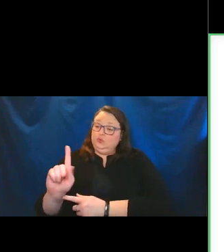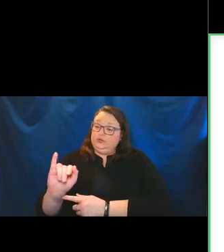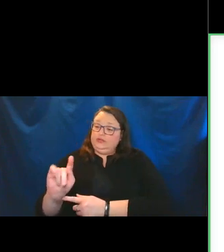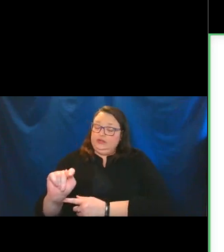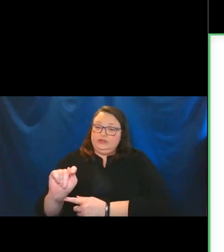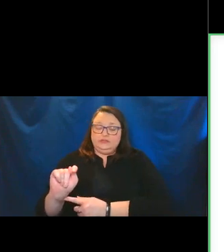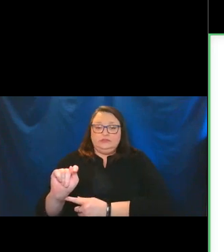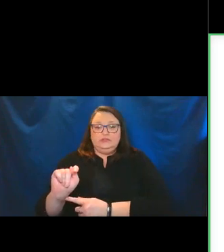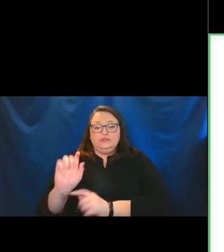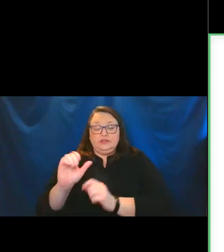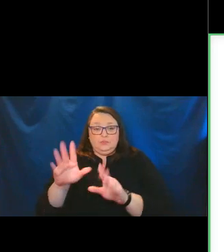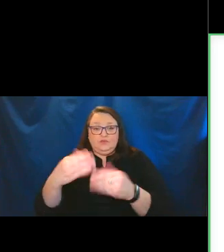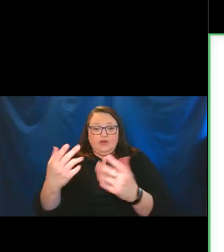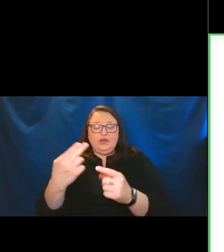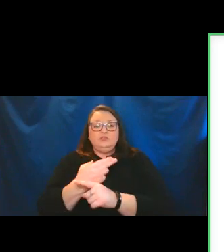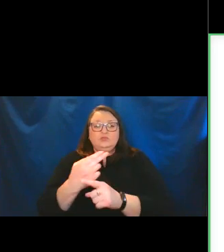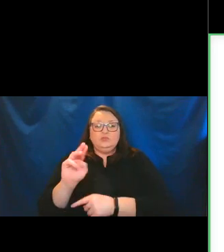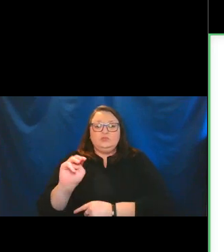menti.com and use code